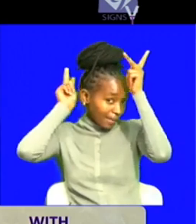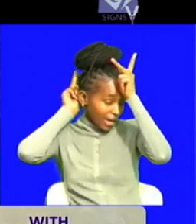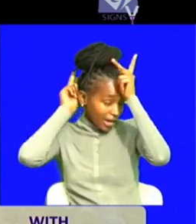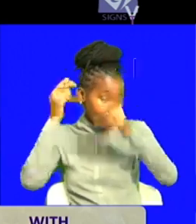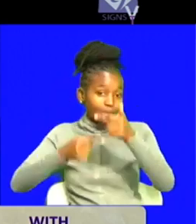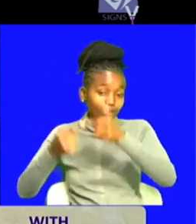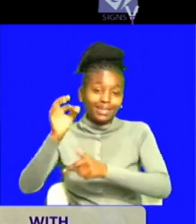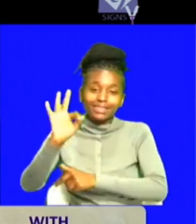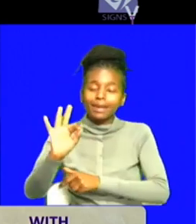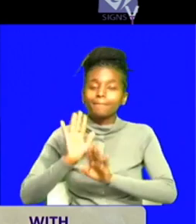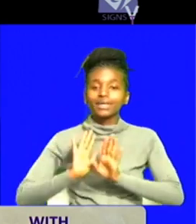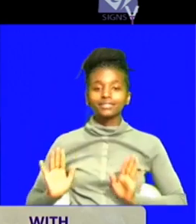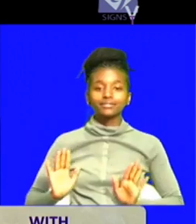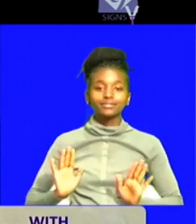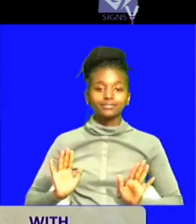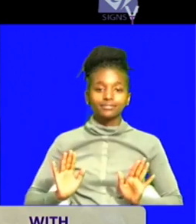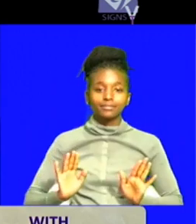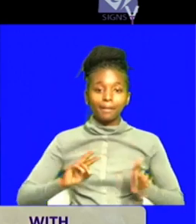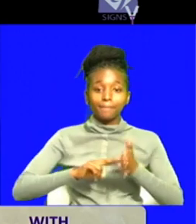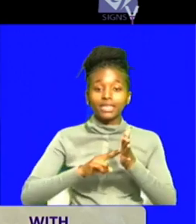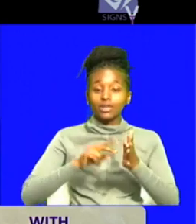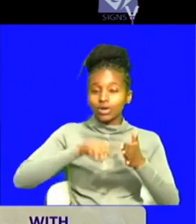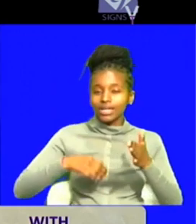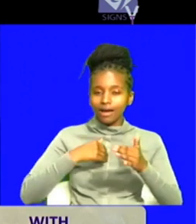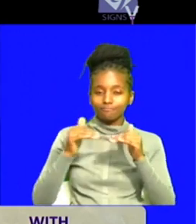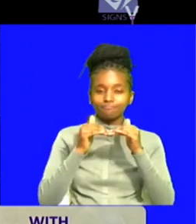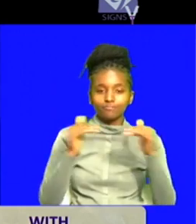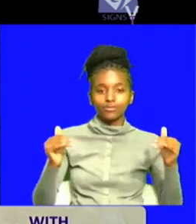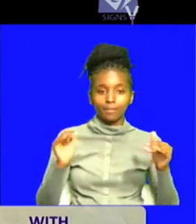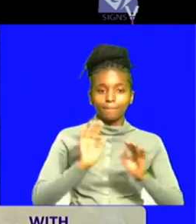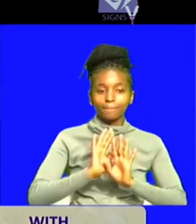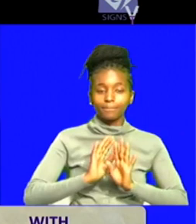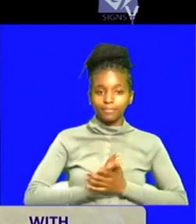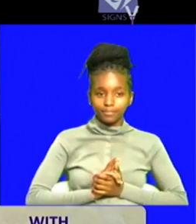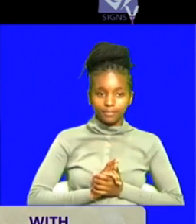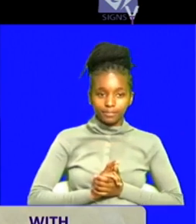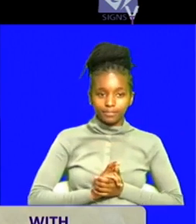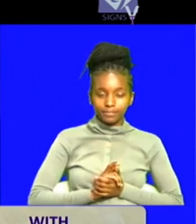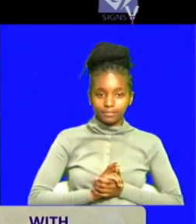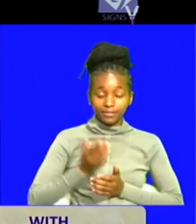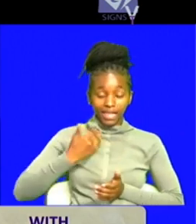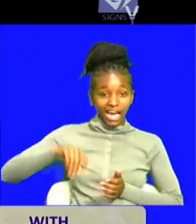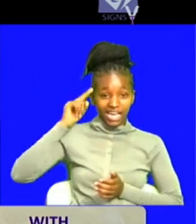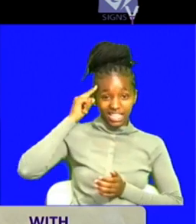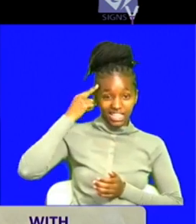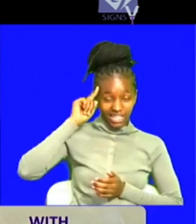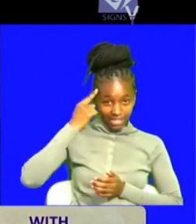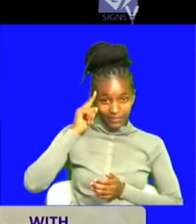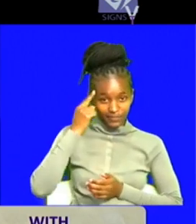only 3 games. Right. There's only a draw between them. Okay. So I think that